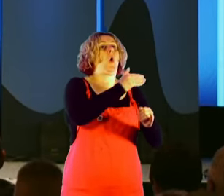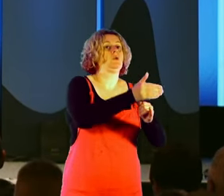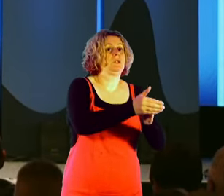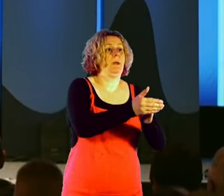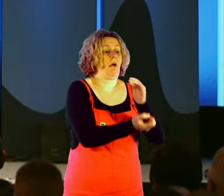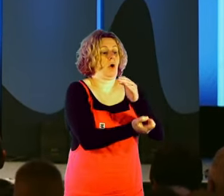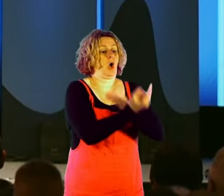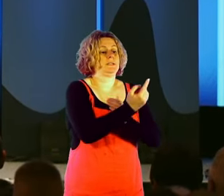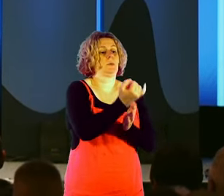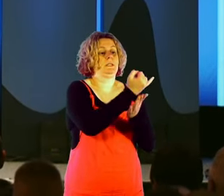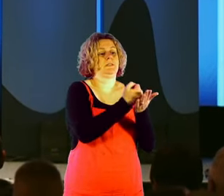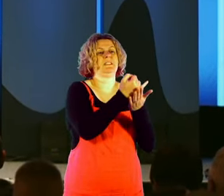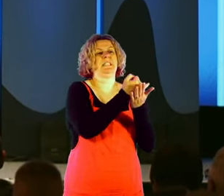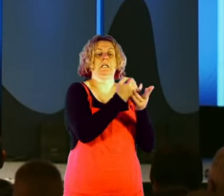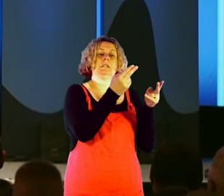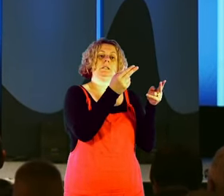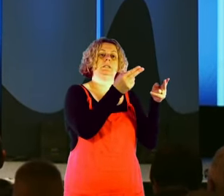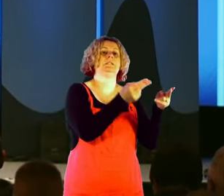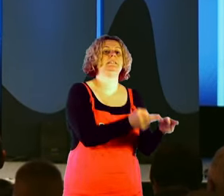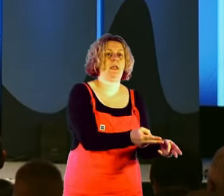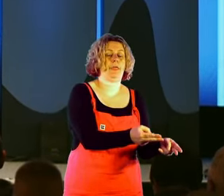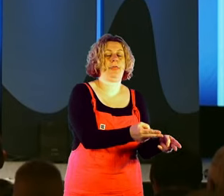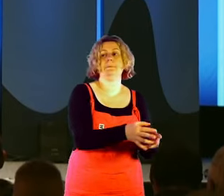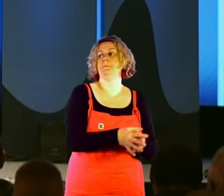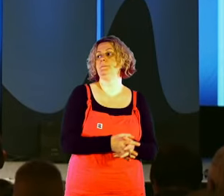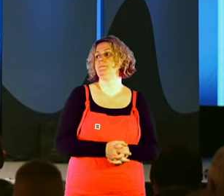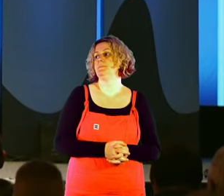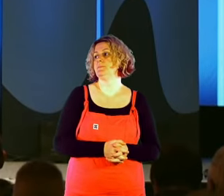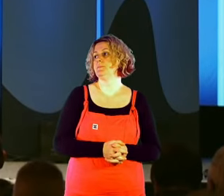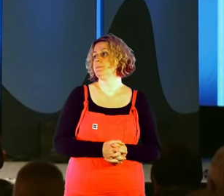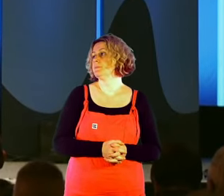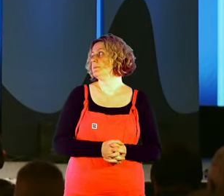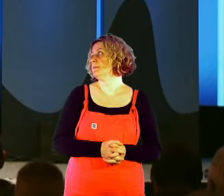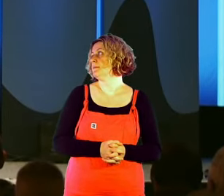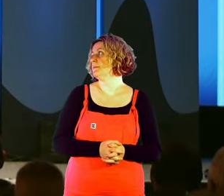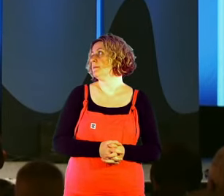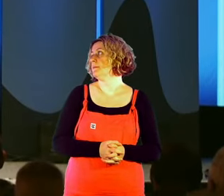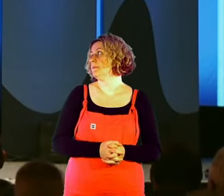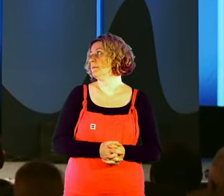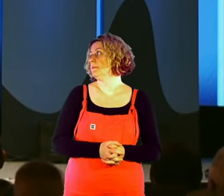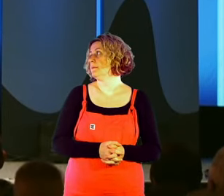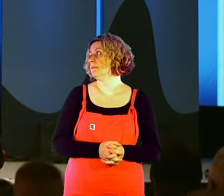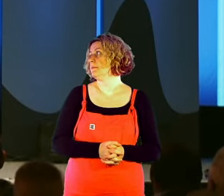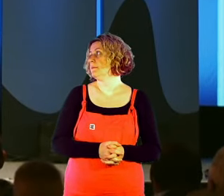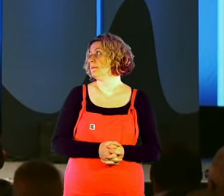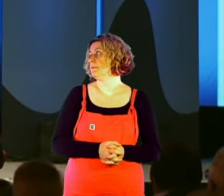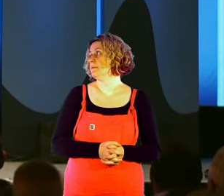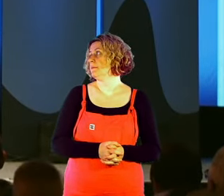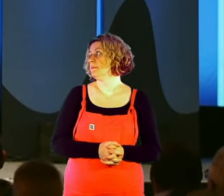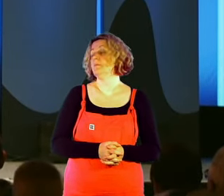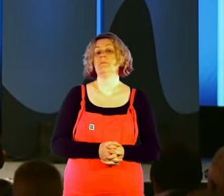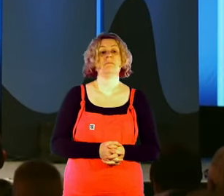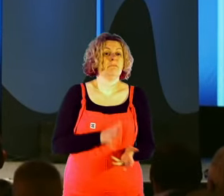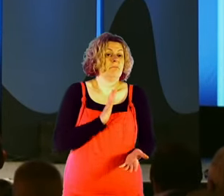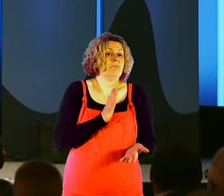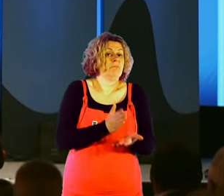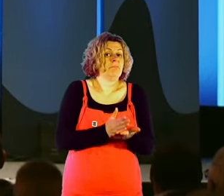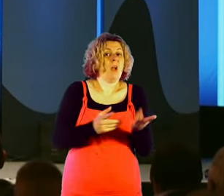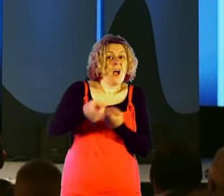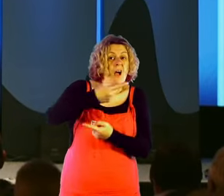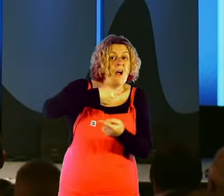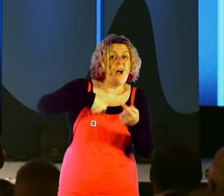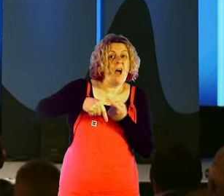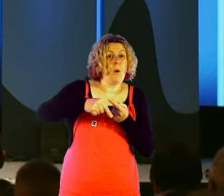the increasingly desperate efforts of some people to try and stave off the inevitable, our broken bodies will all eventually